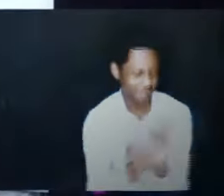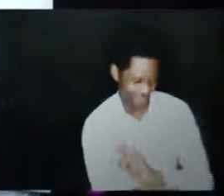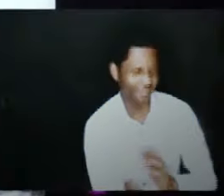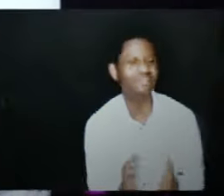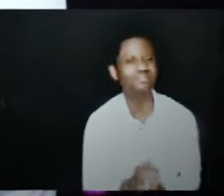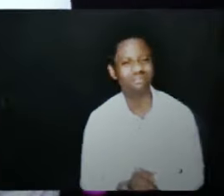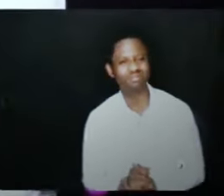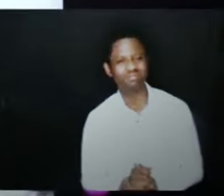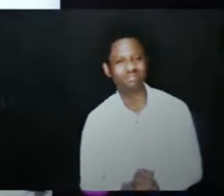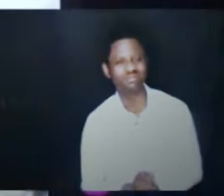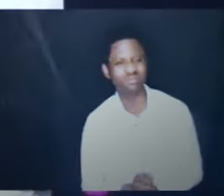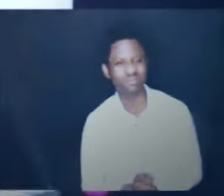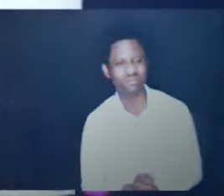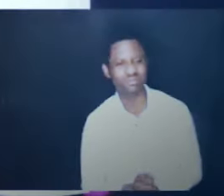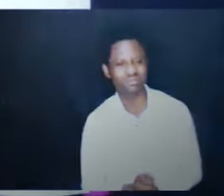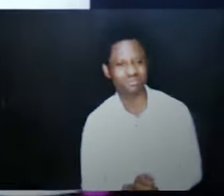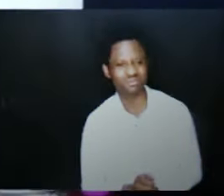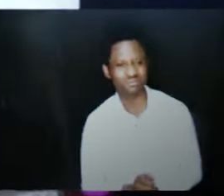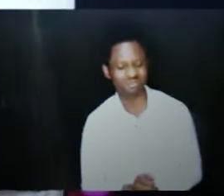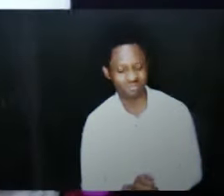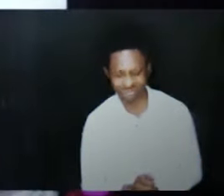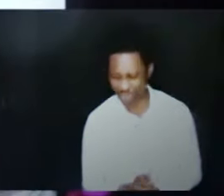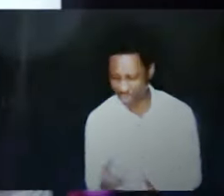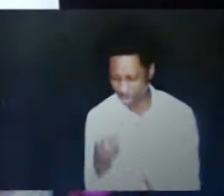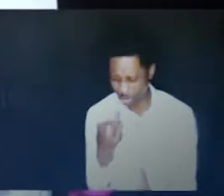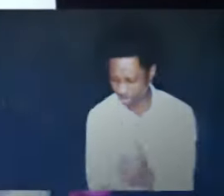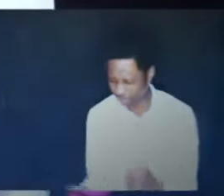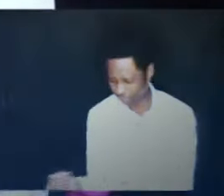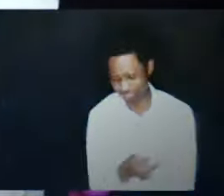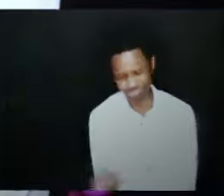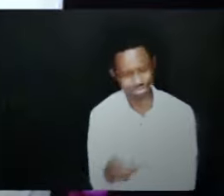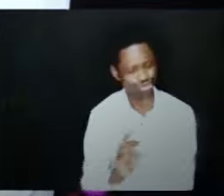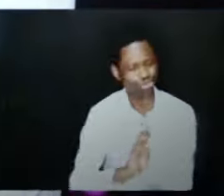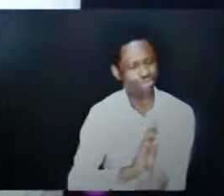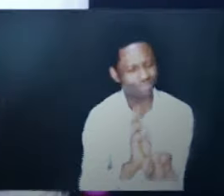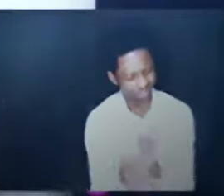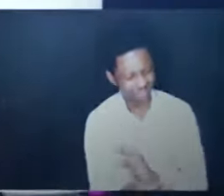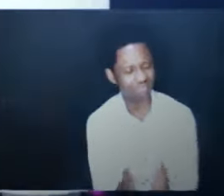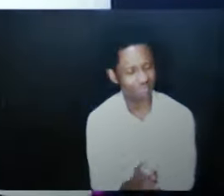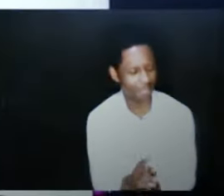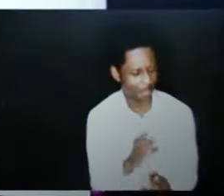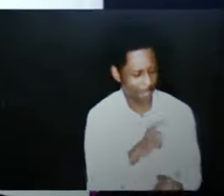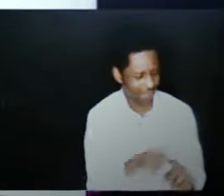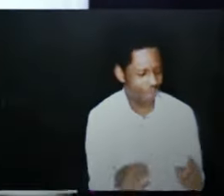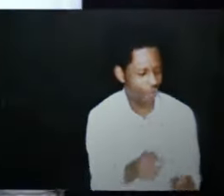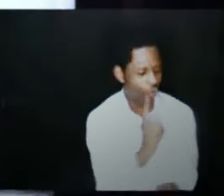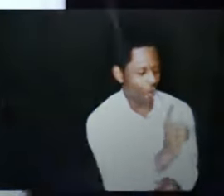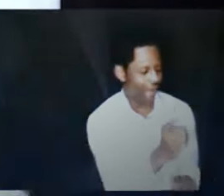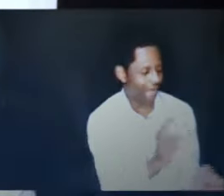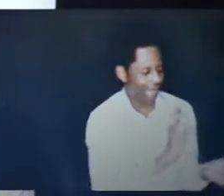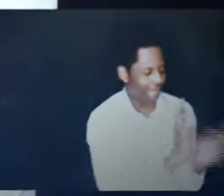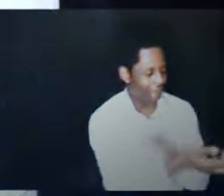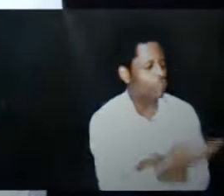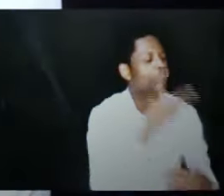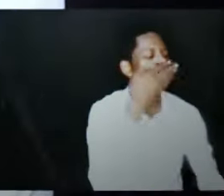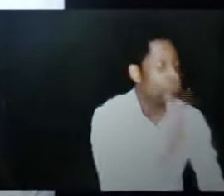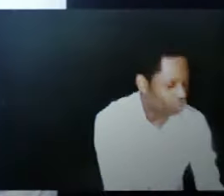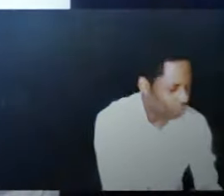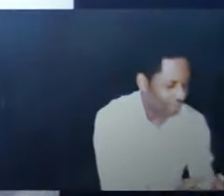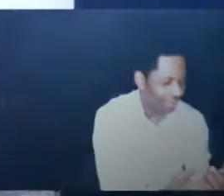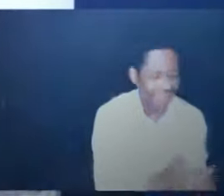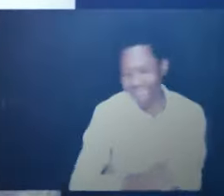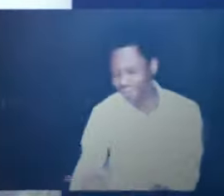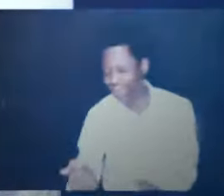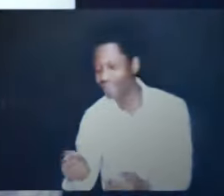So they both repented. But as to the direction of the repentance is what